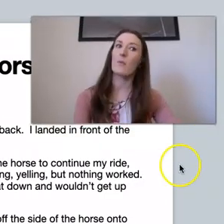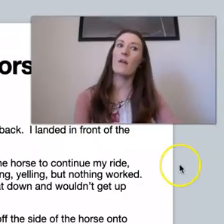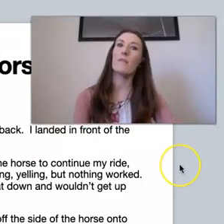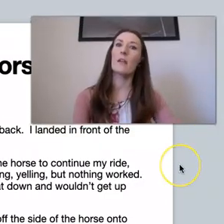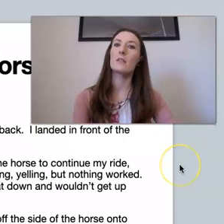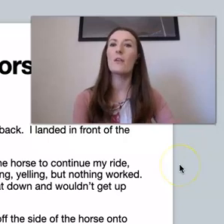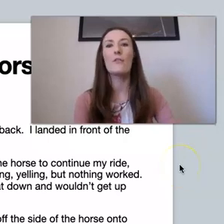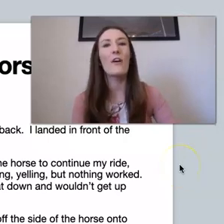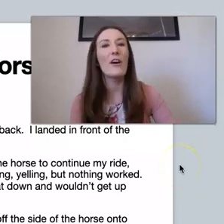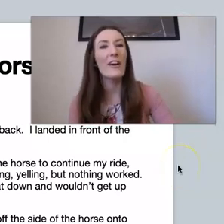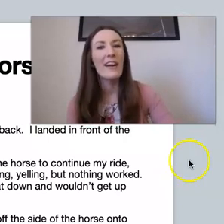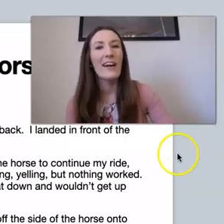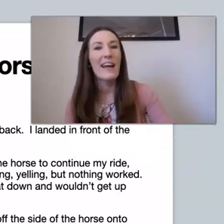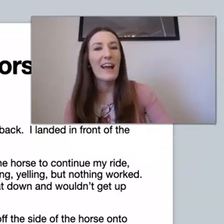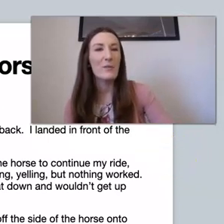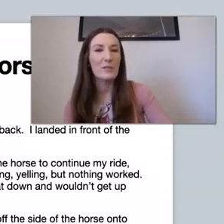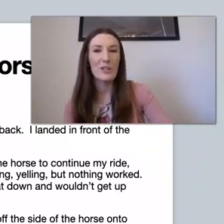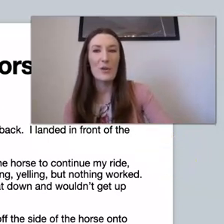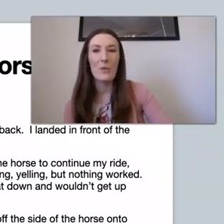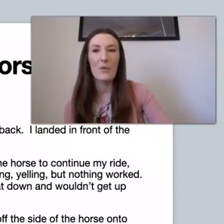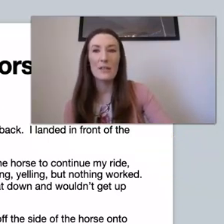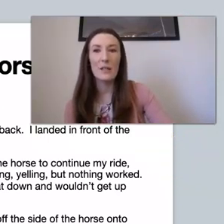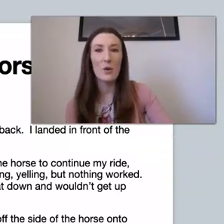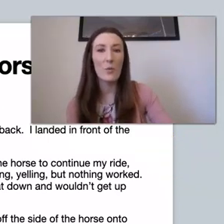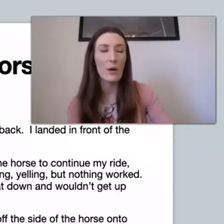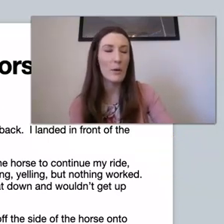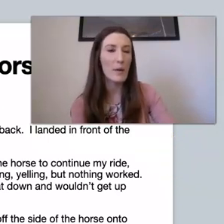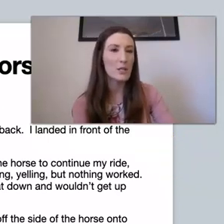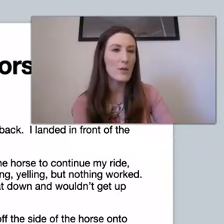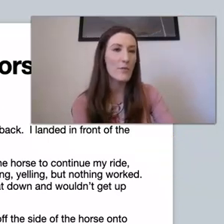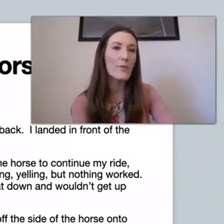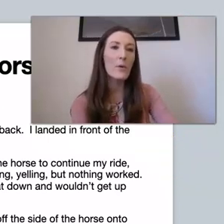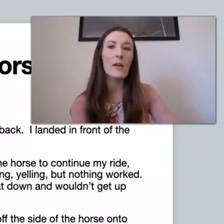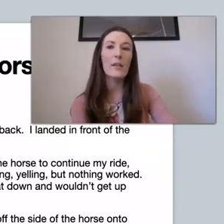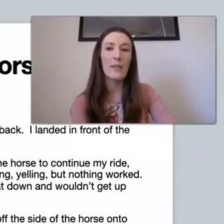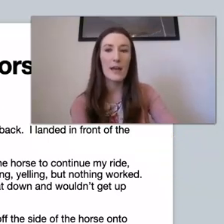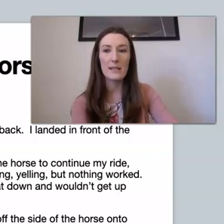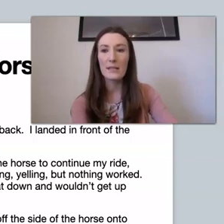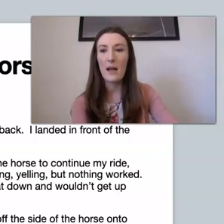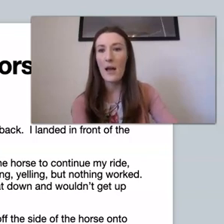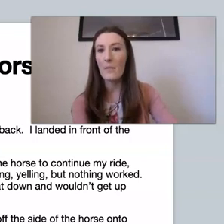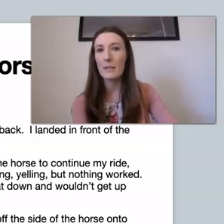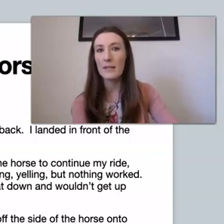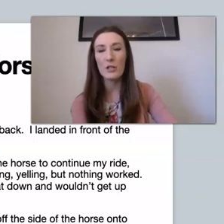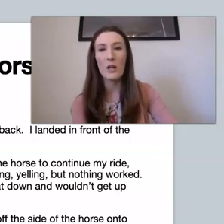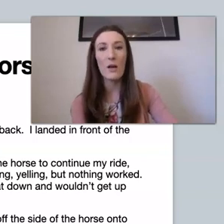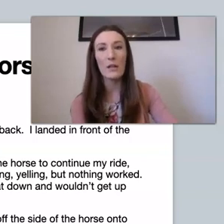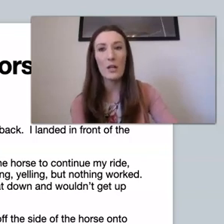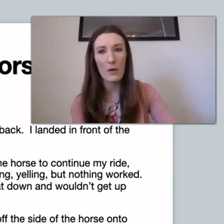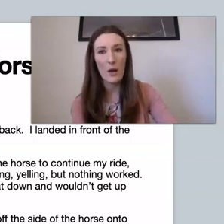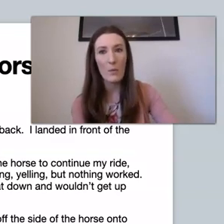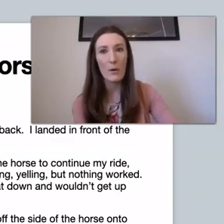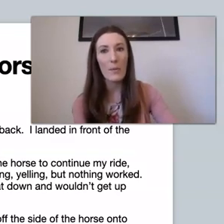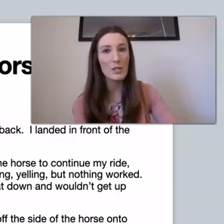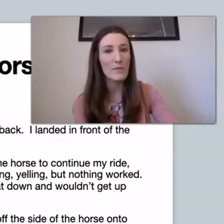just like with everything so far, okay, I will do, this is your workbook page for this section of